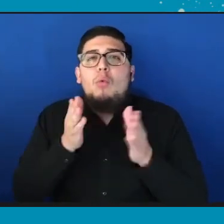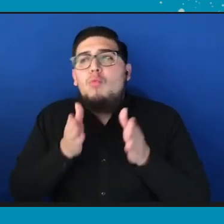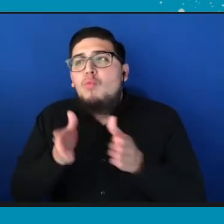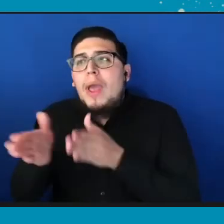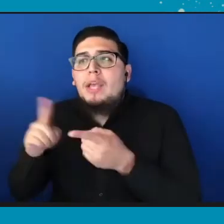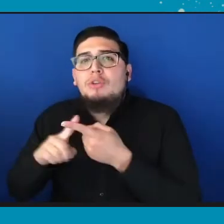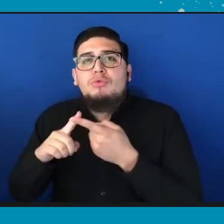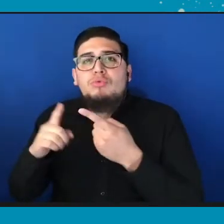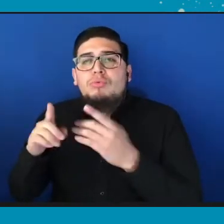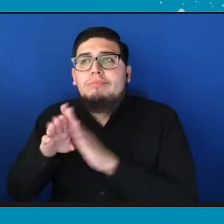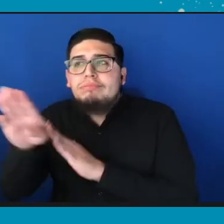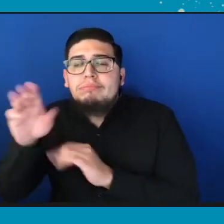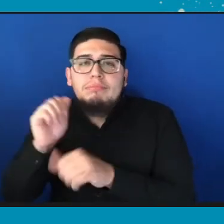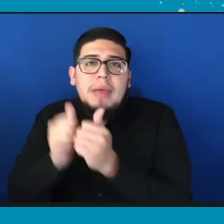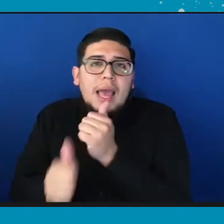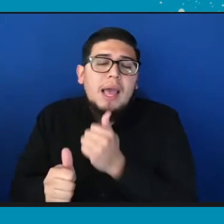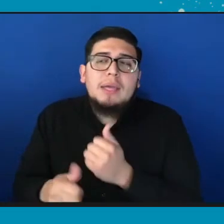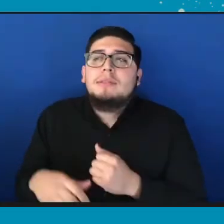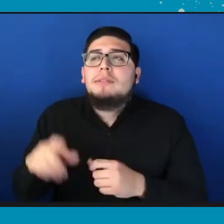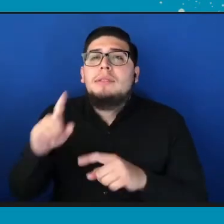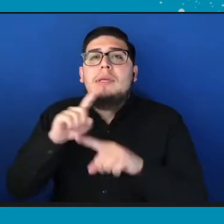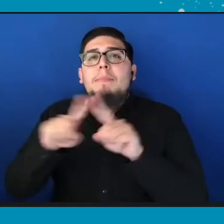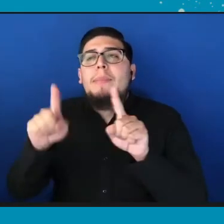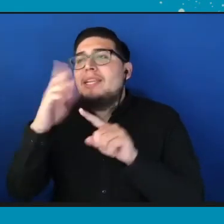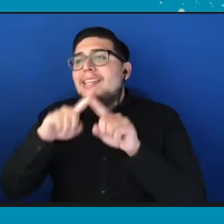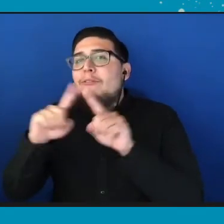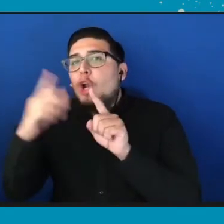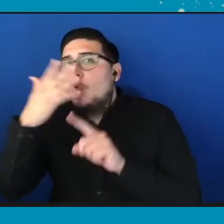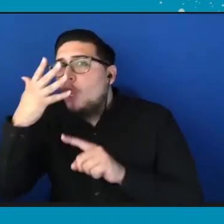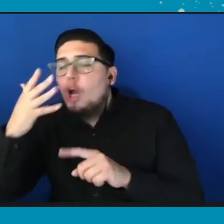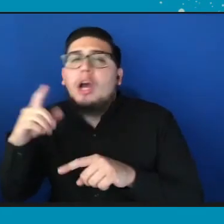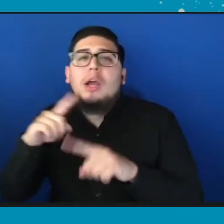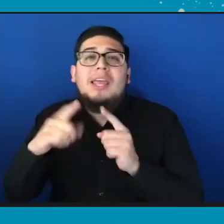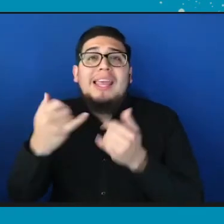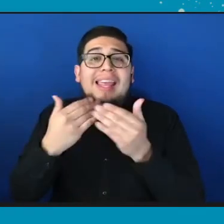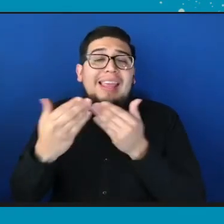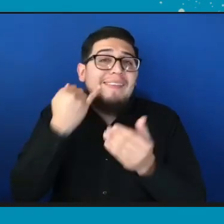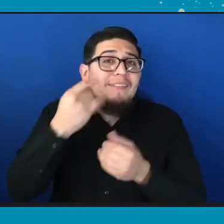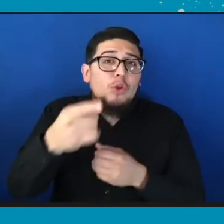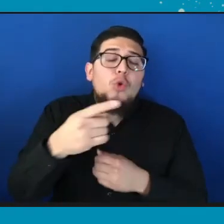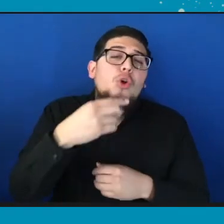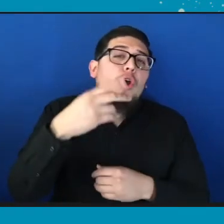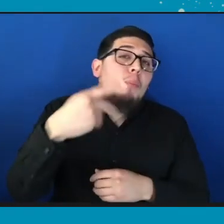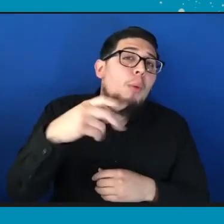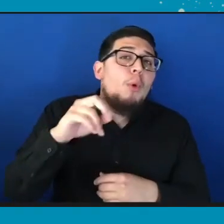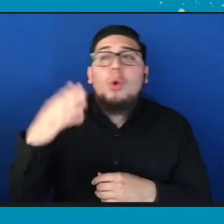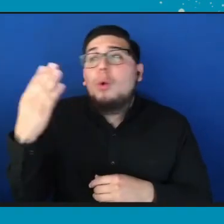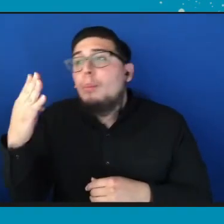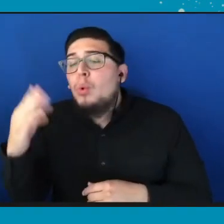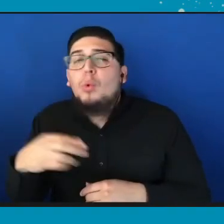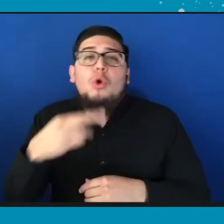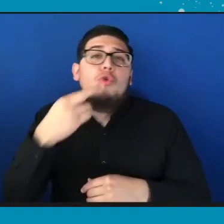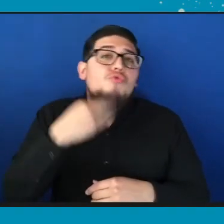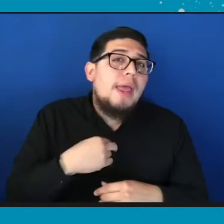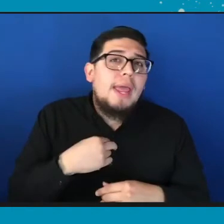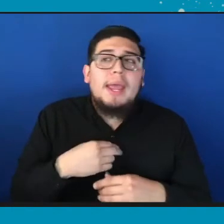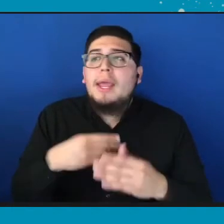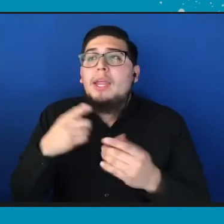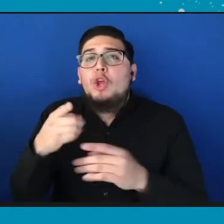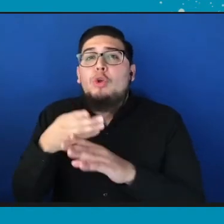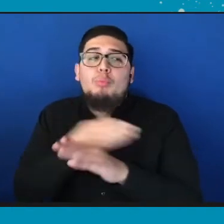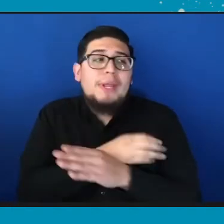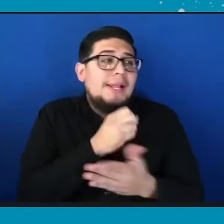in a state that's trending purple or blue, or whether you're in a state that's trending ruby red, whether you're in a state that's pre-clearance or whether you're in a state that's never